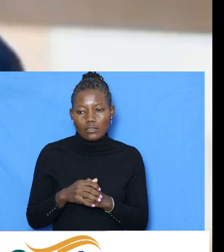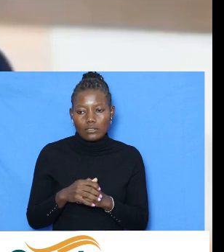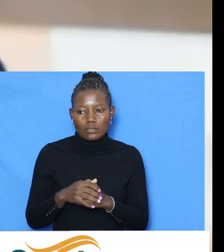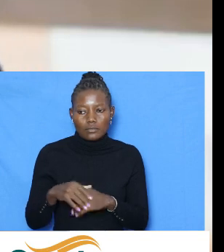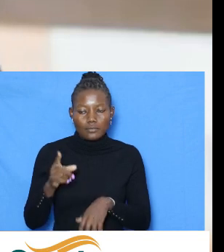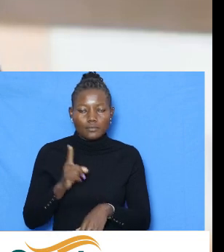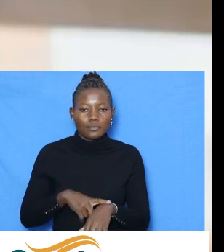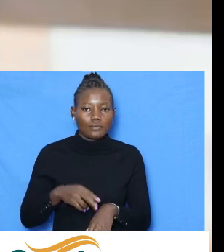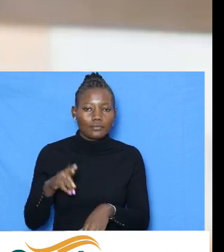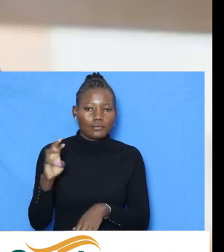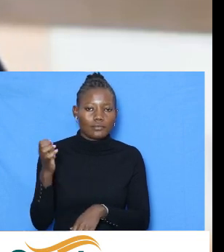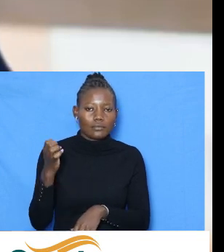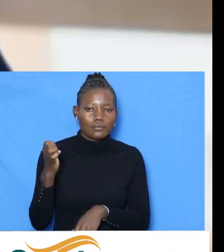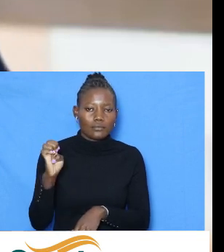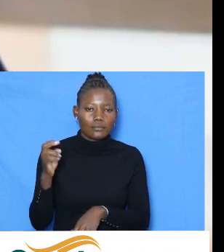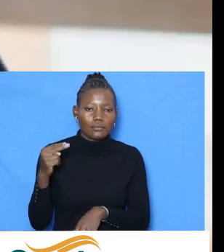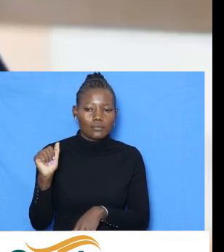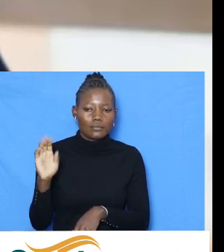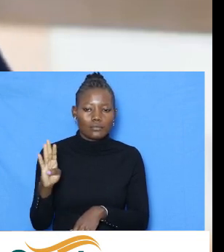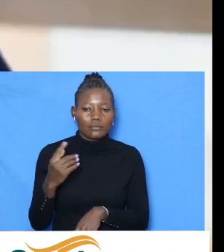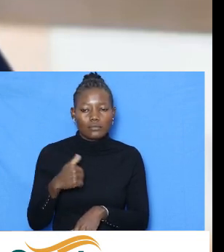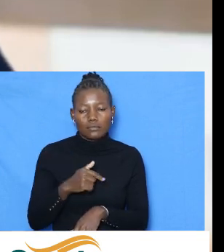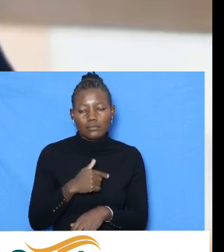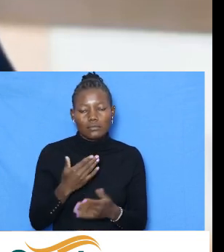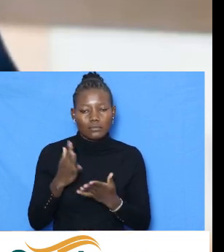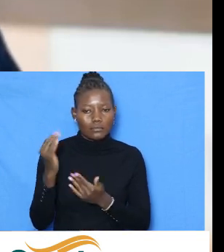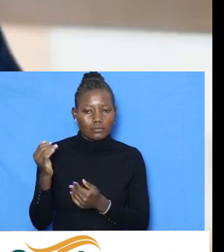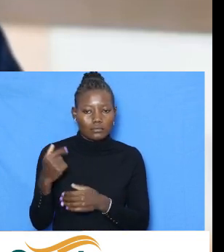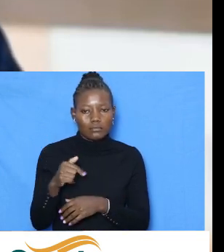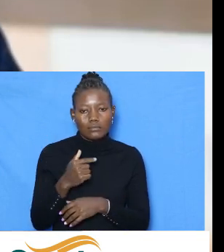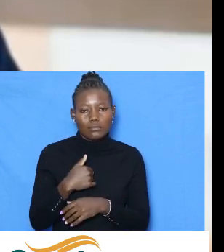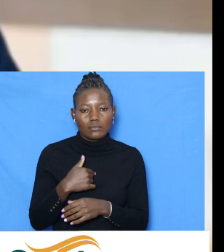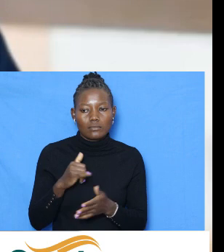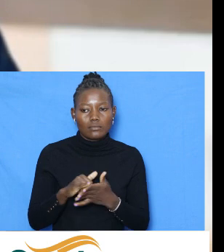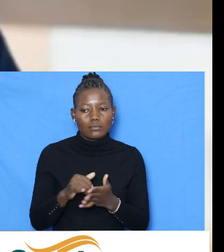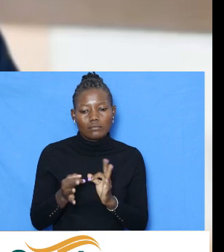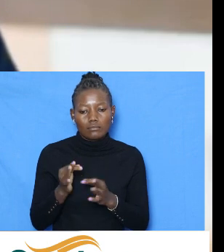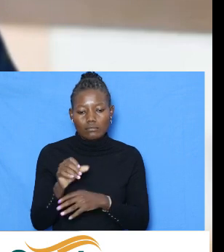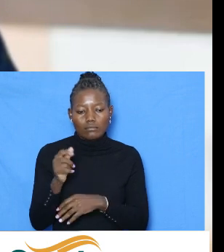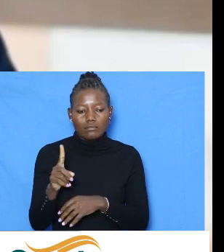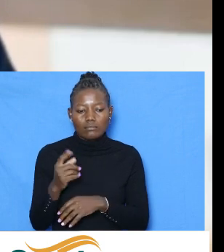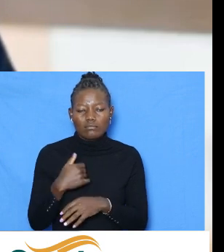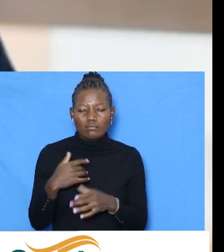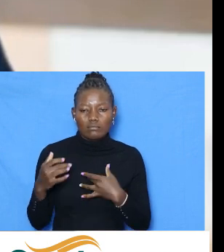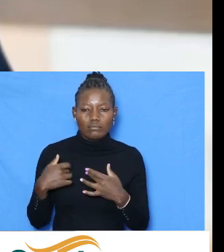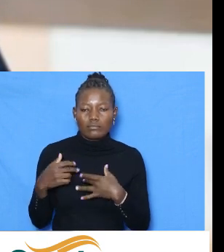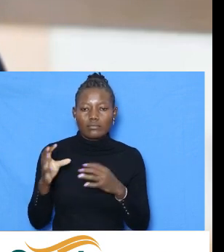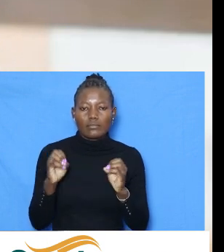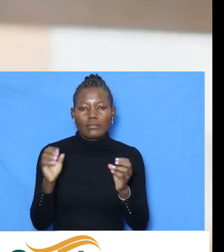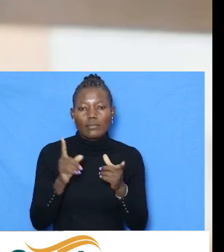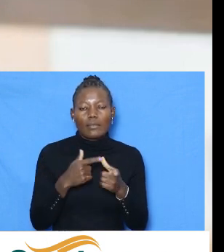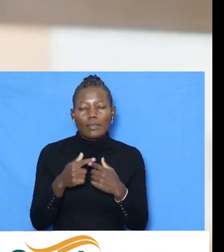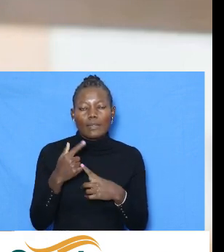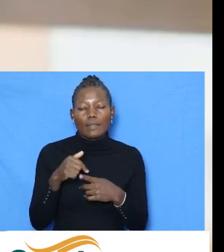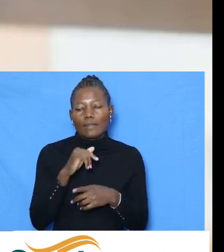rehabilitation. So we're looking forward to that. And if there is not anybody or anyone else with any concern, then we'll